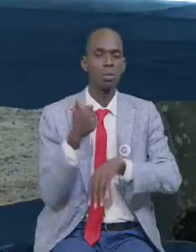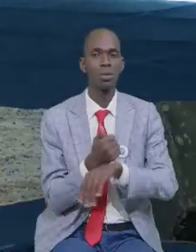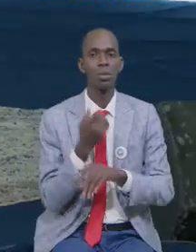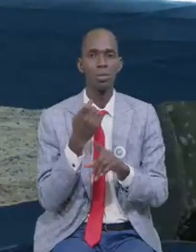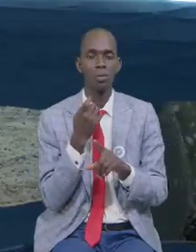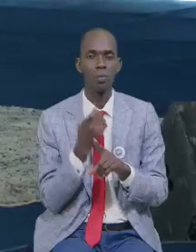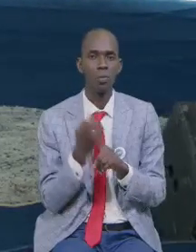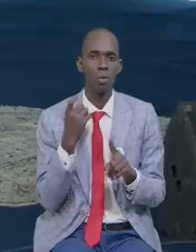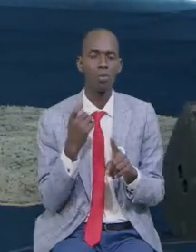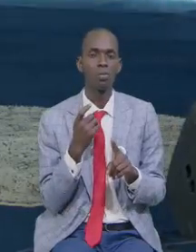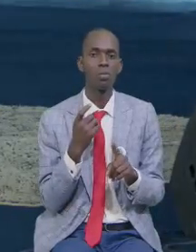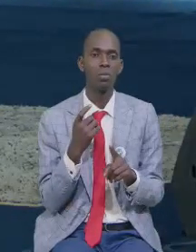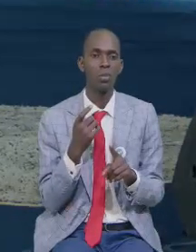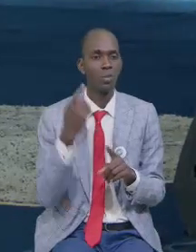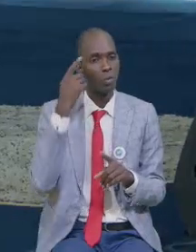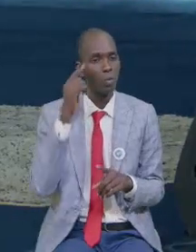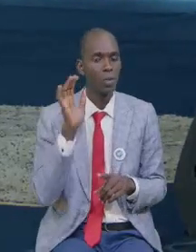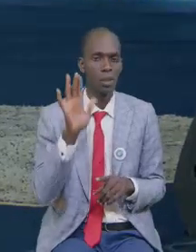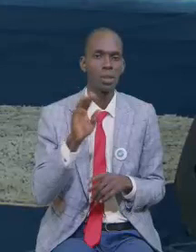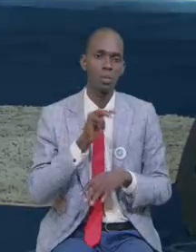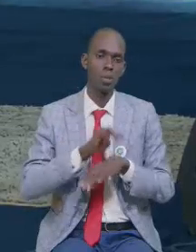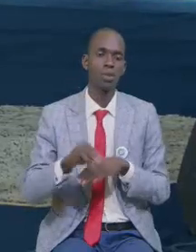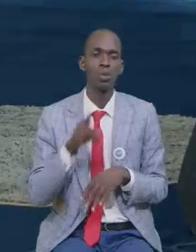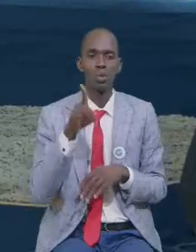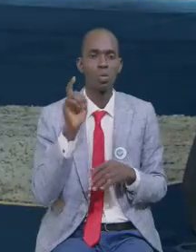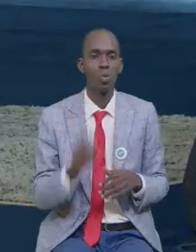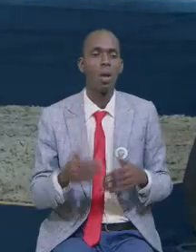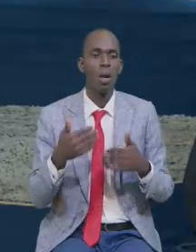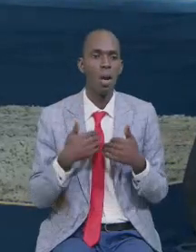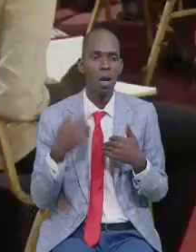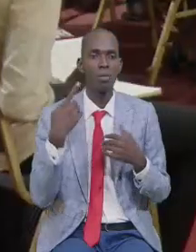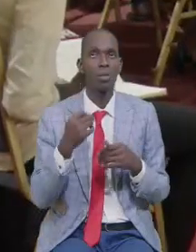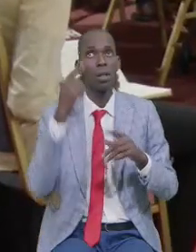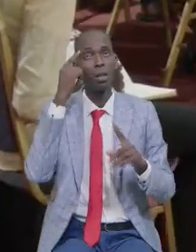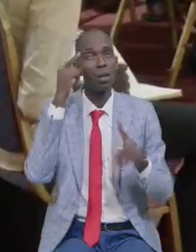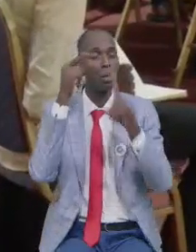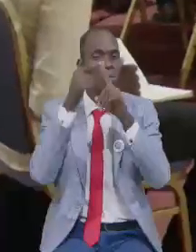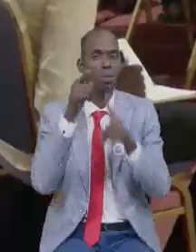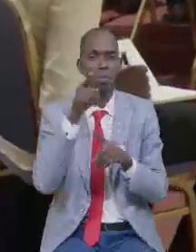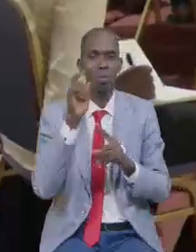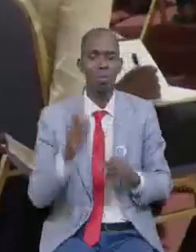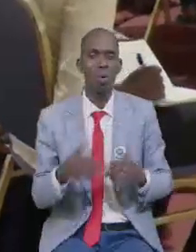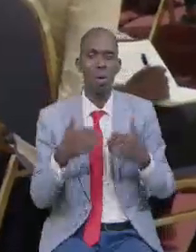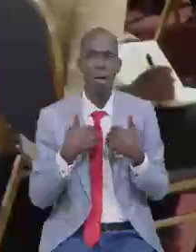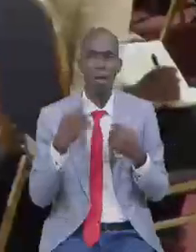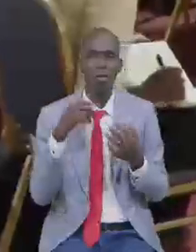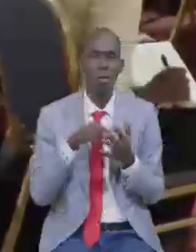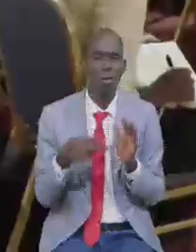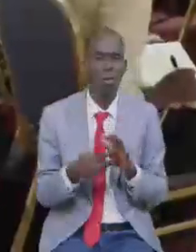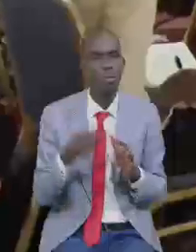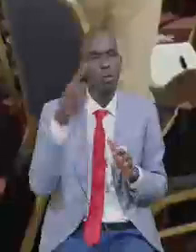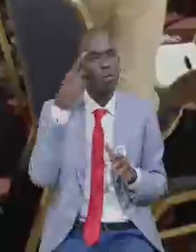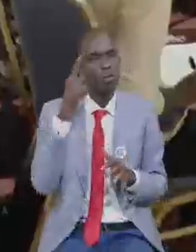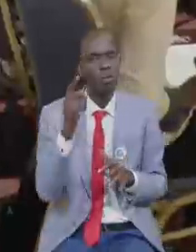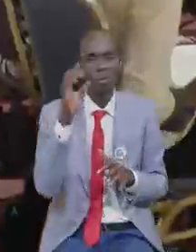his ministry. We must have the goal, we must have the purpose for seeking